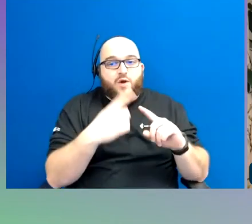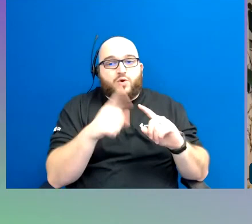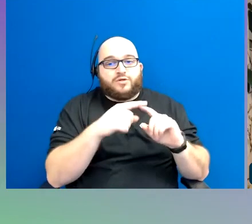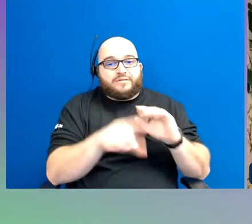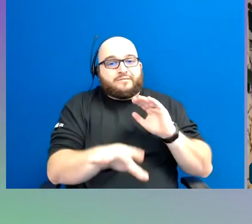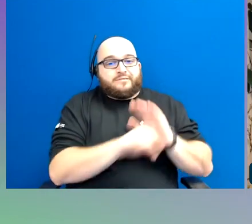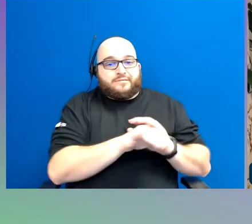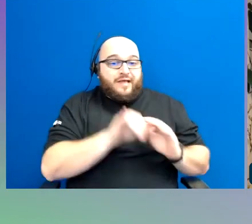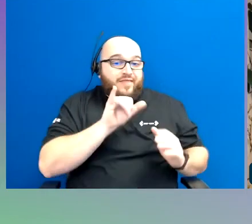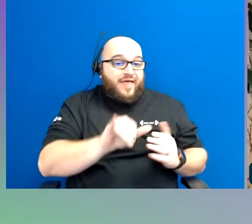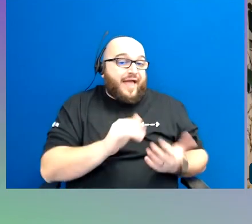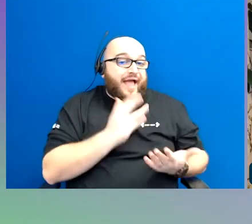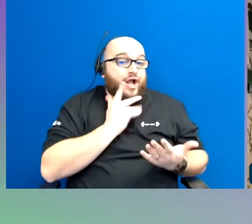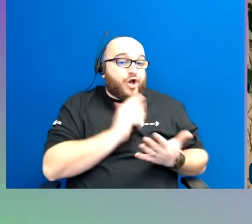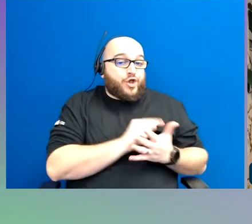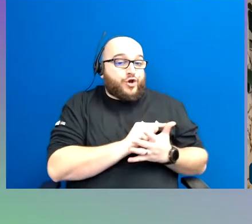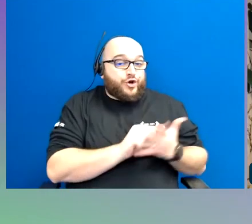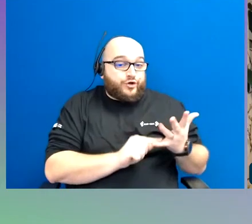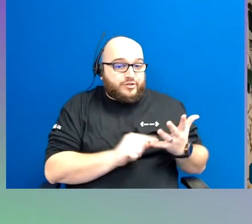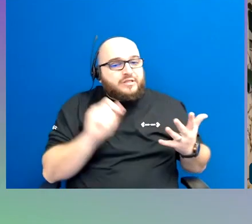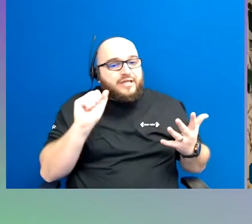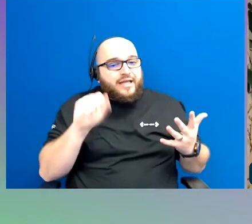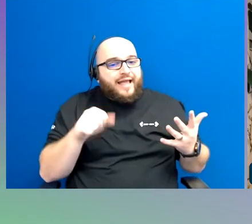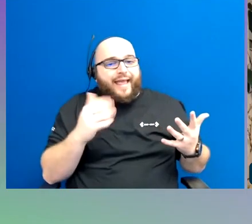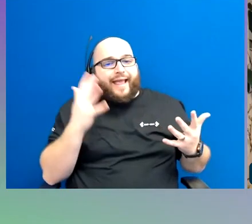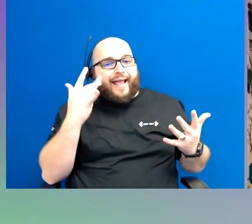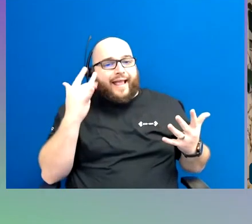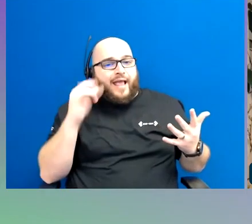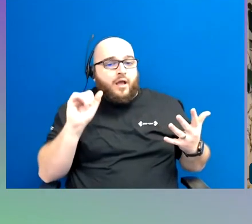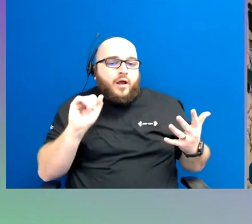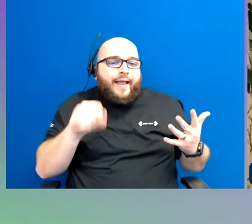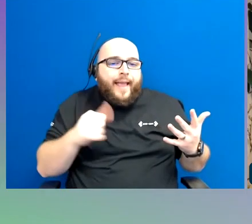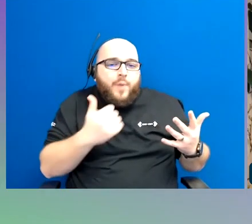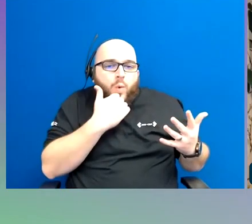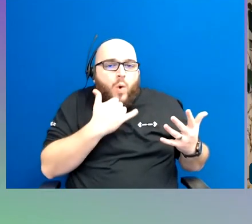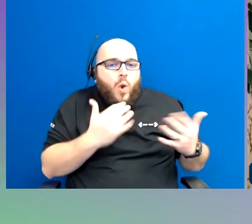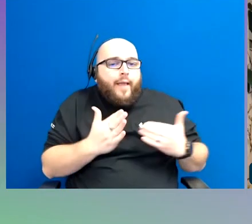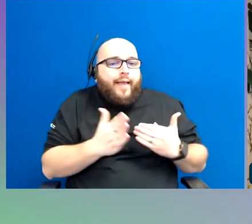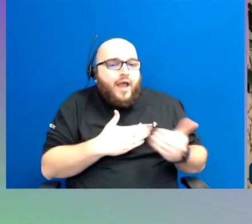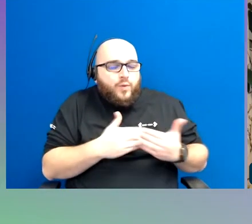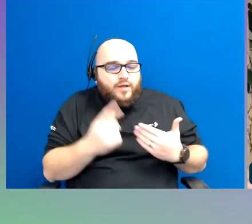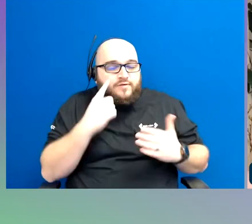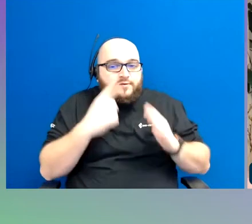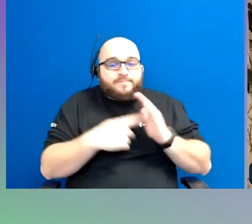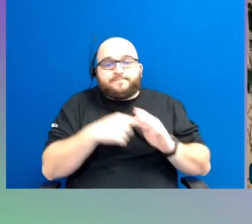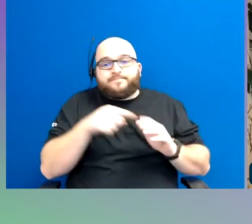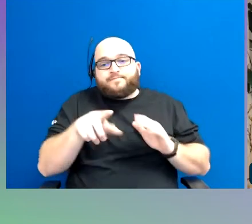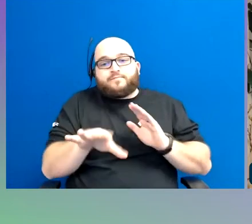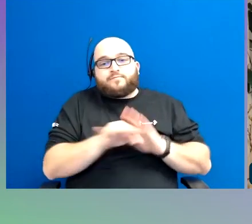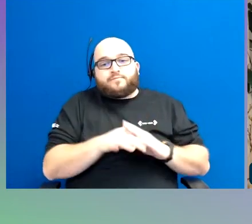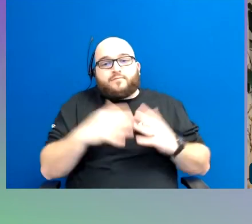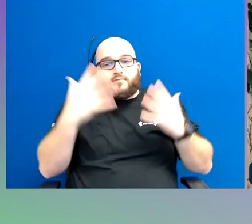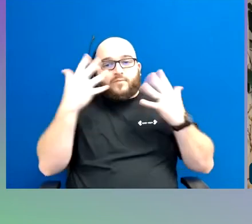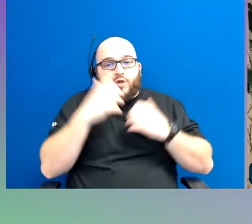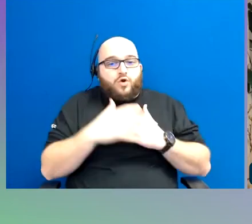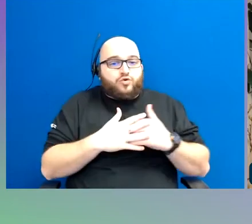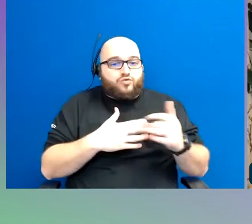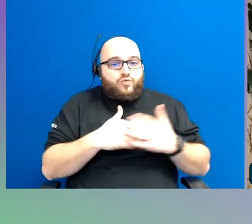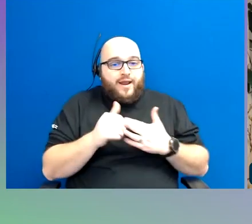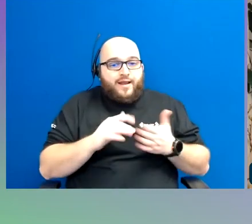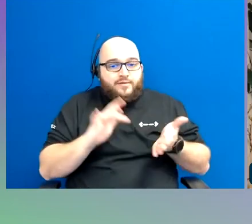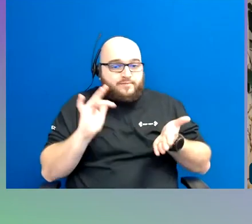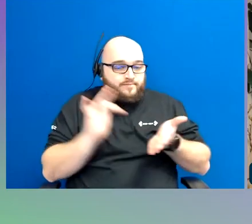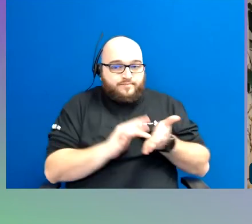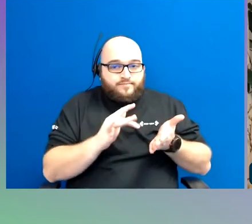palette, because it can be wrong anyways. Of course, if you choose a like dark gray button color and